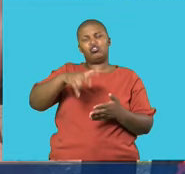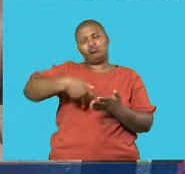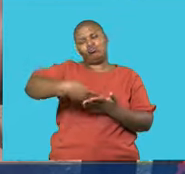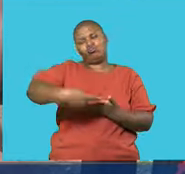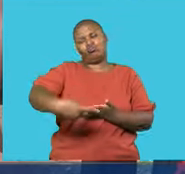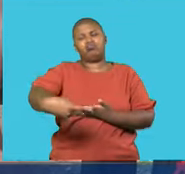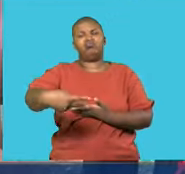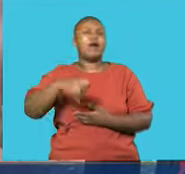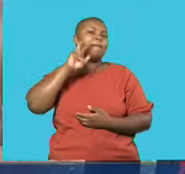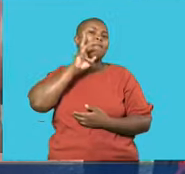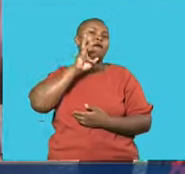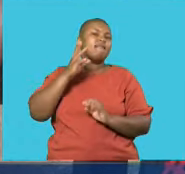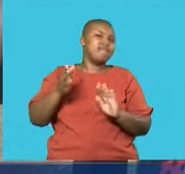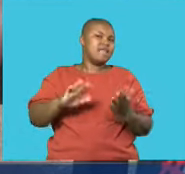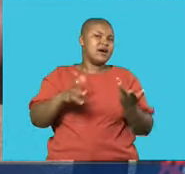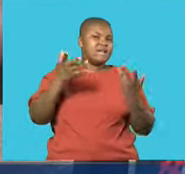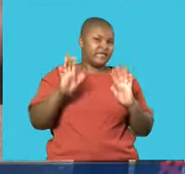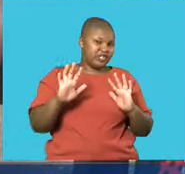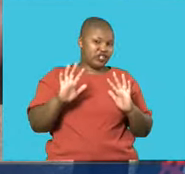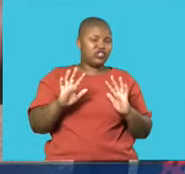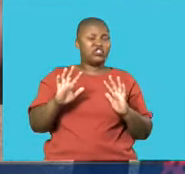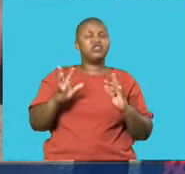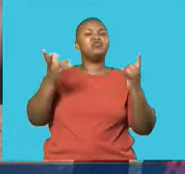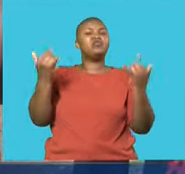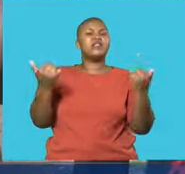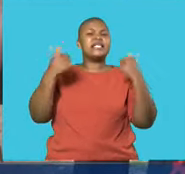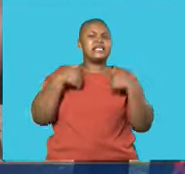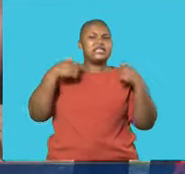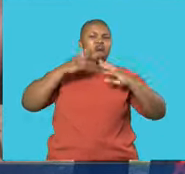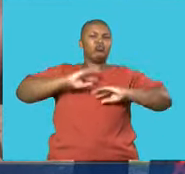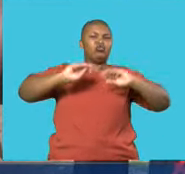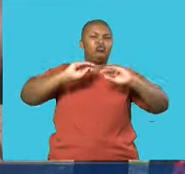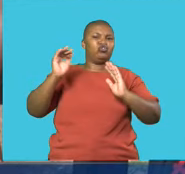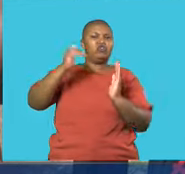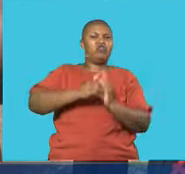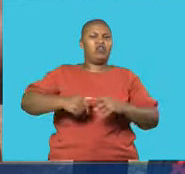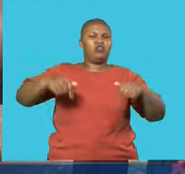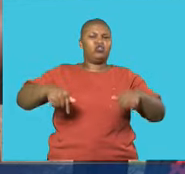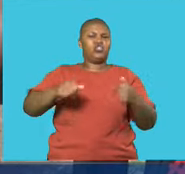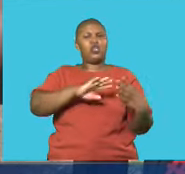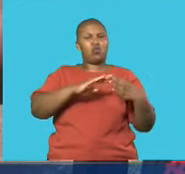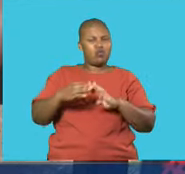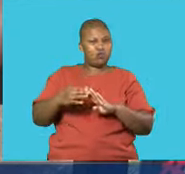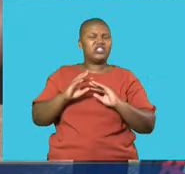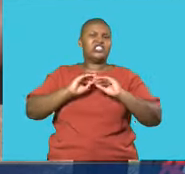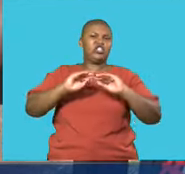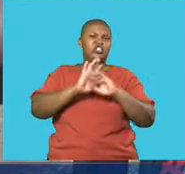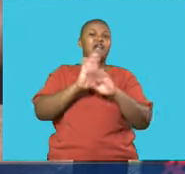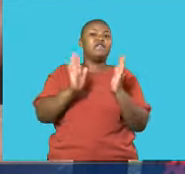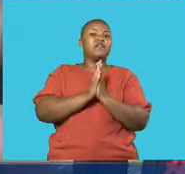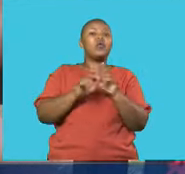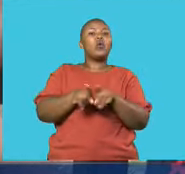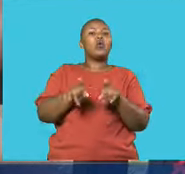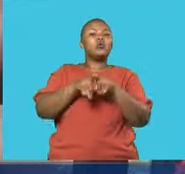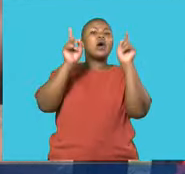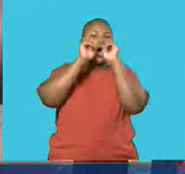by the river. So we are here to really to sensitize the community, and we're aware that the